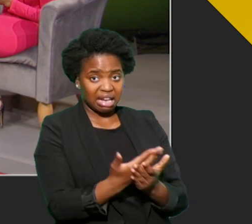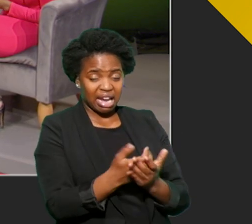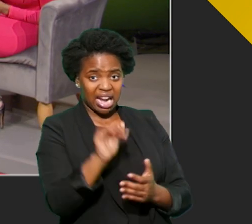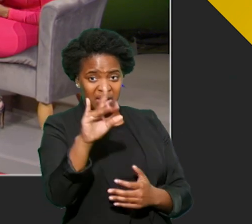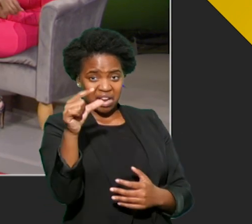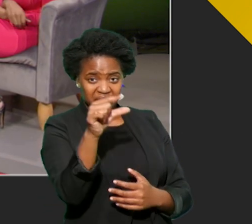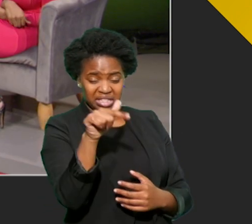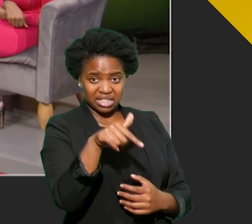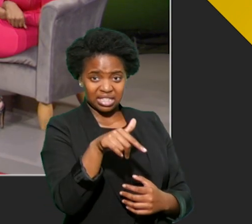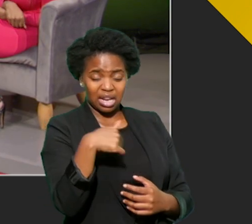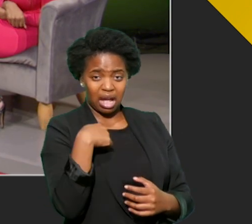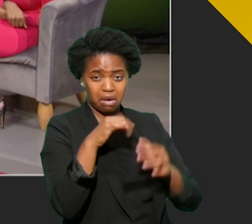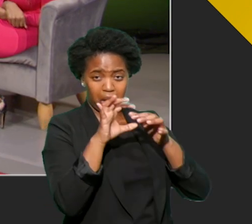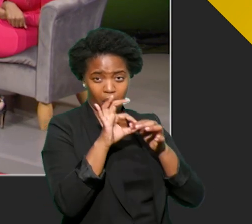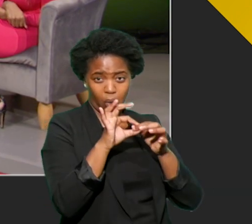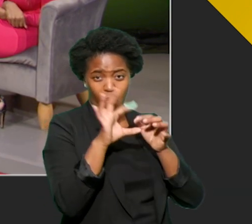broader Africa?